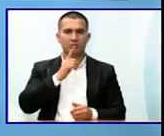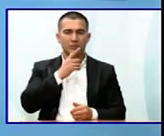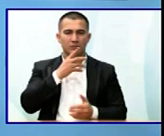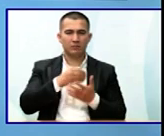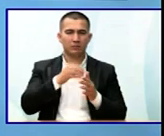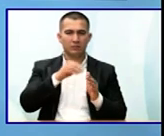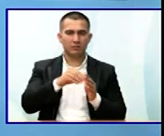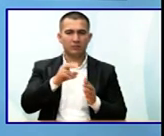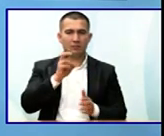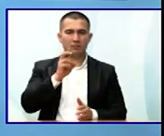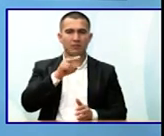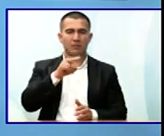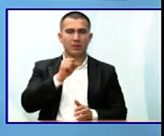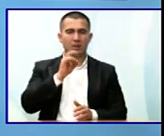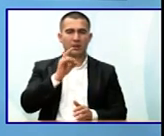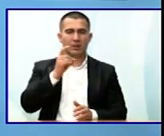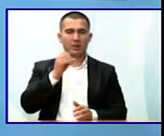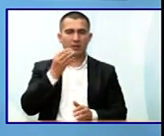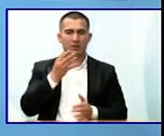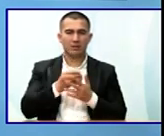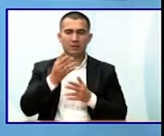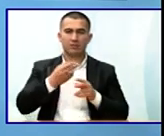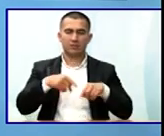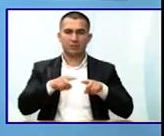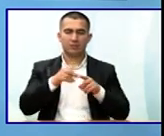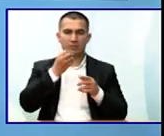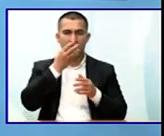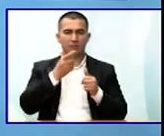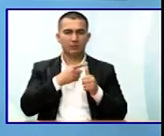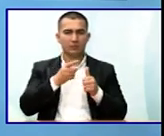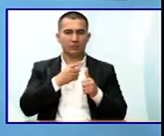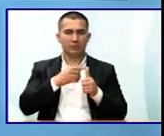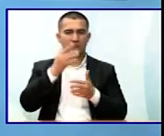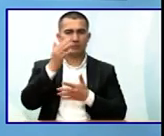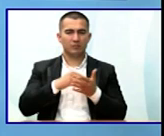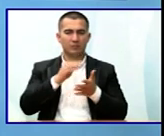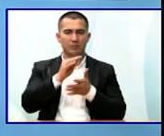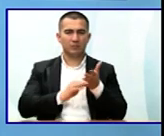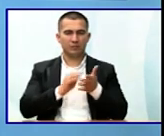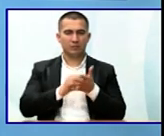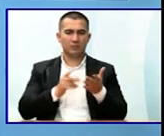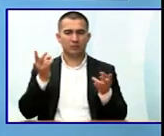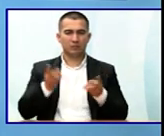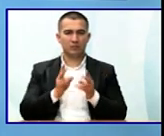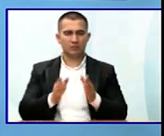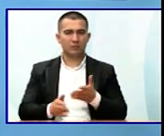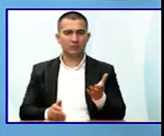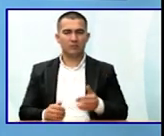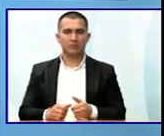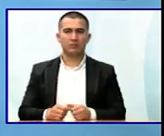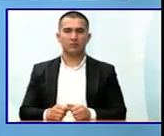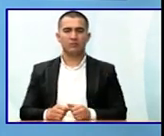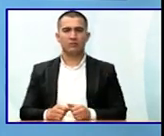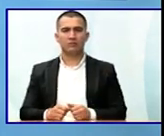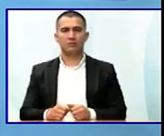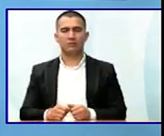qalamchalar hamda parxish usulida ko'payadigan o'simliklarning nomini yozib berishingiz kerak bo'ladi.